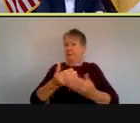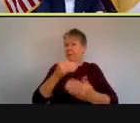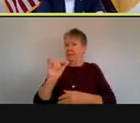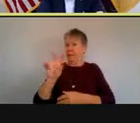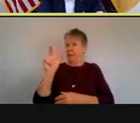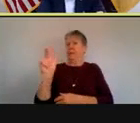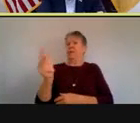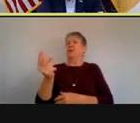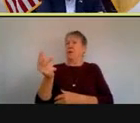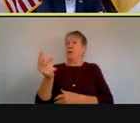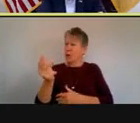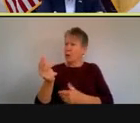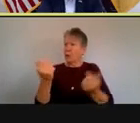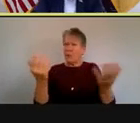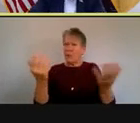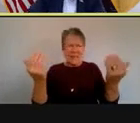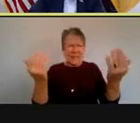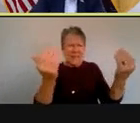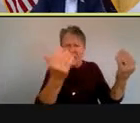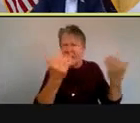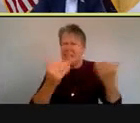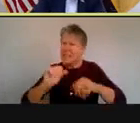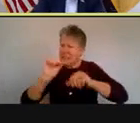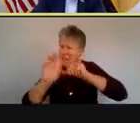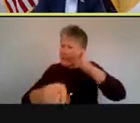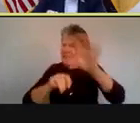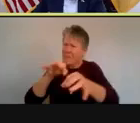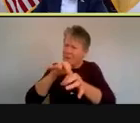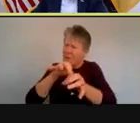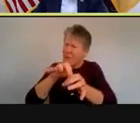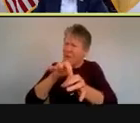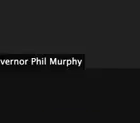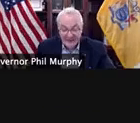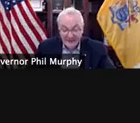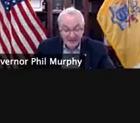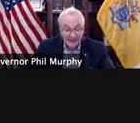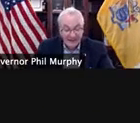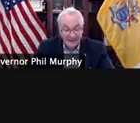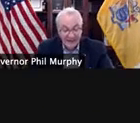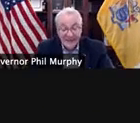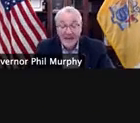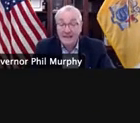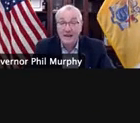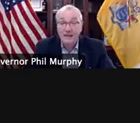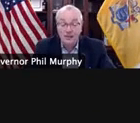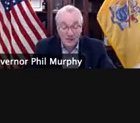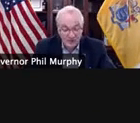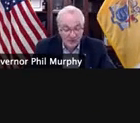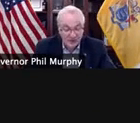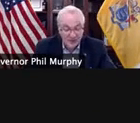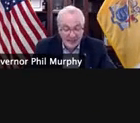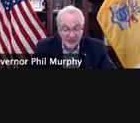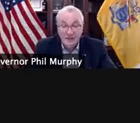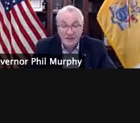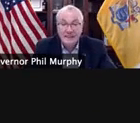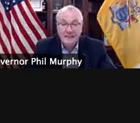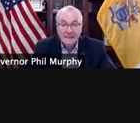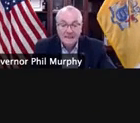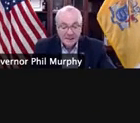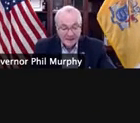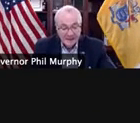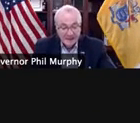statement with the largest election turnout in any state, in any election rather in state